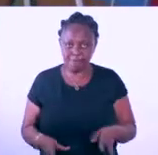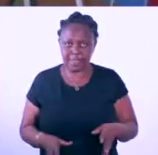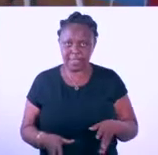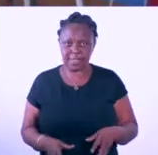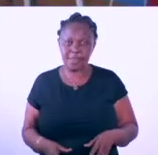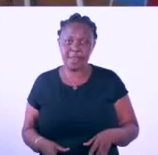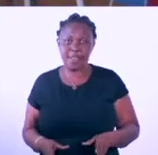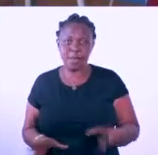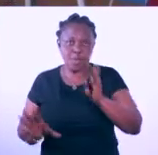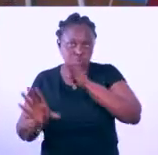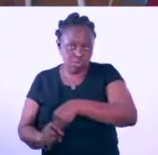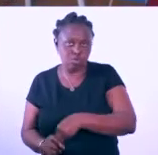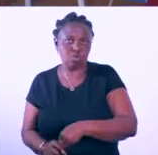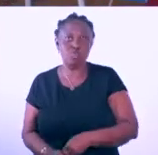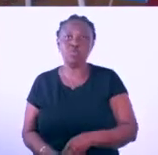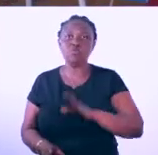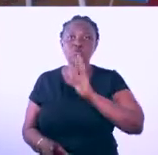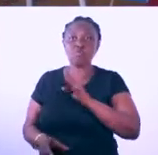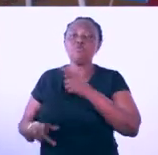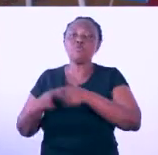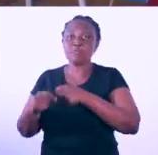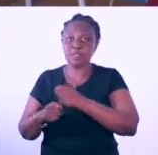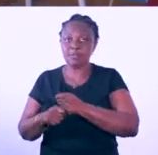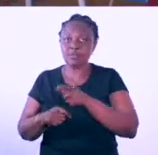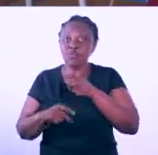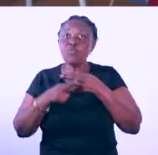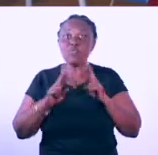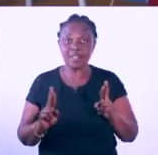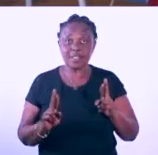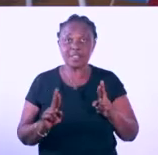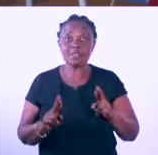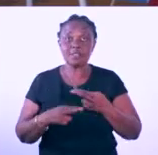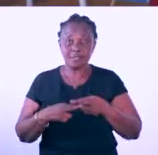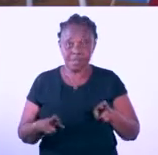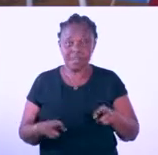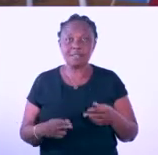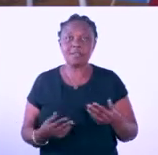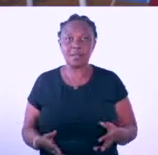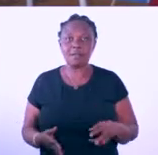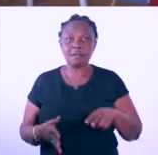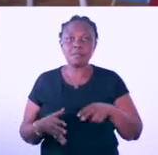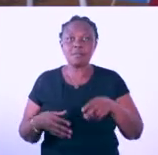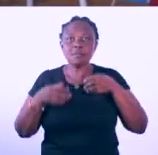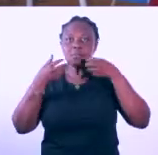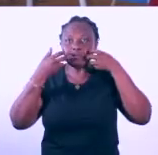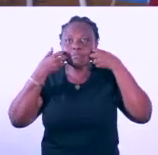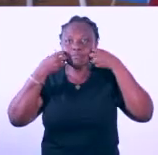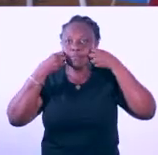the team that you belong to. I hope you are ready. Yes, sir. Now, can you remove your nose